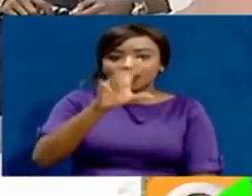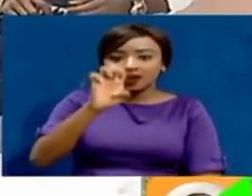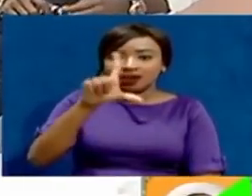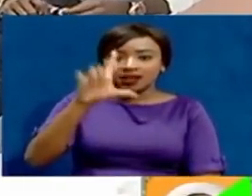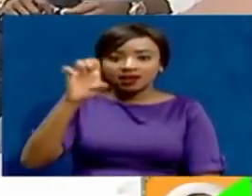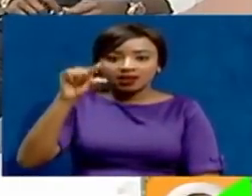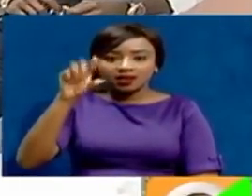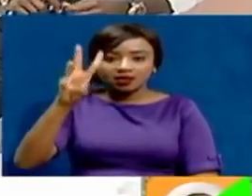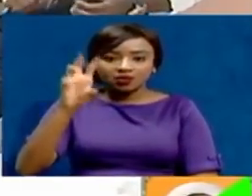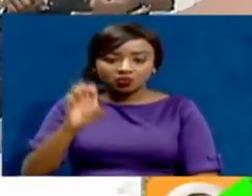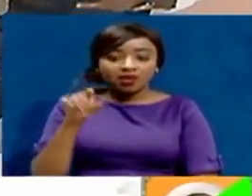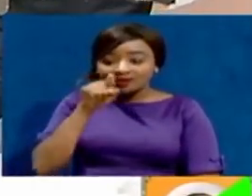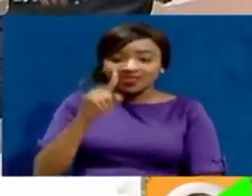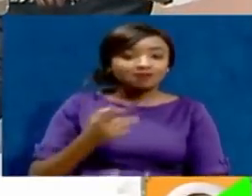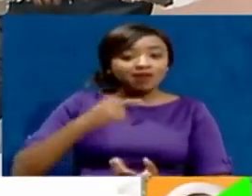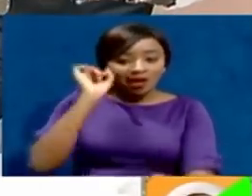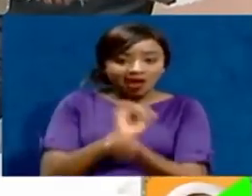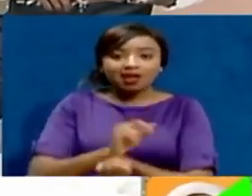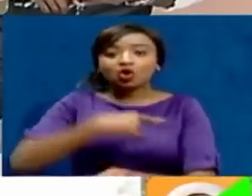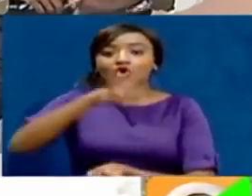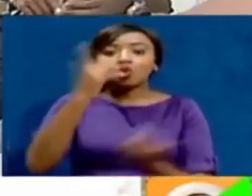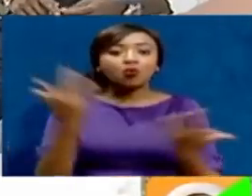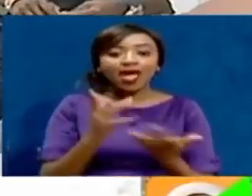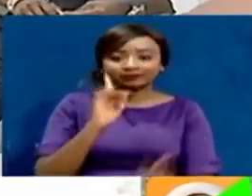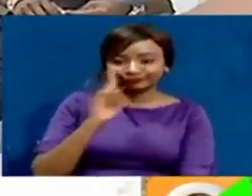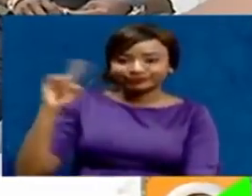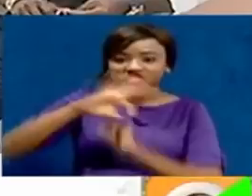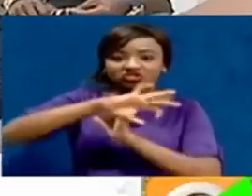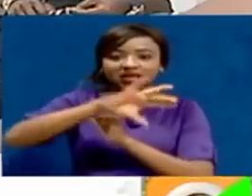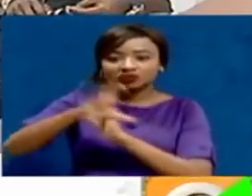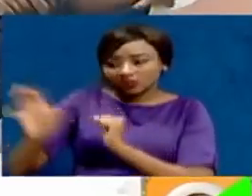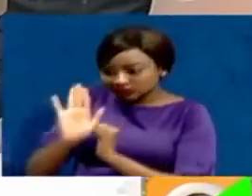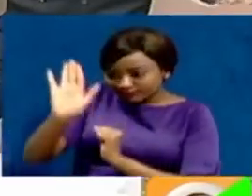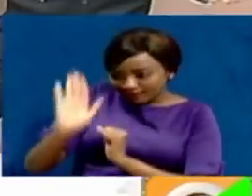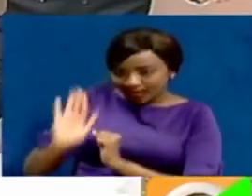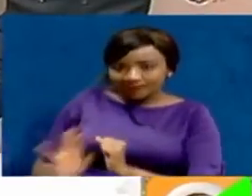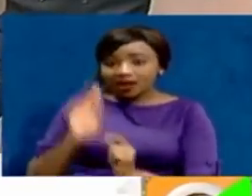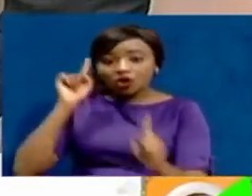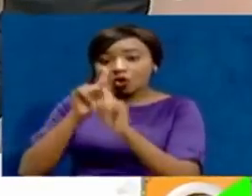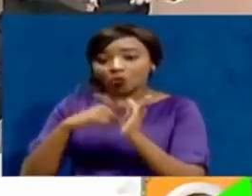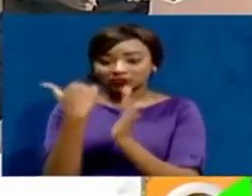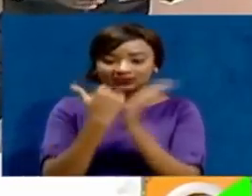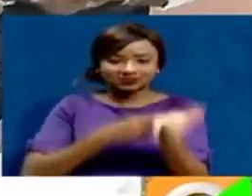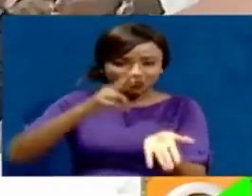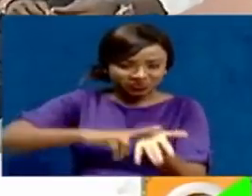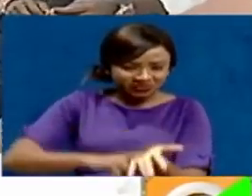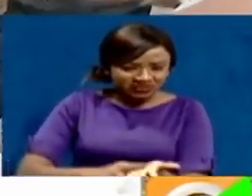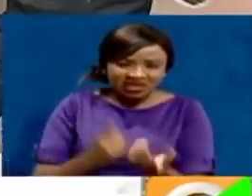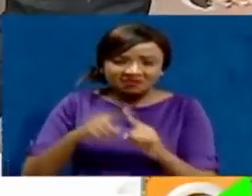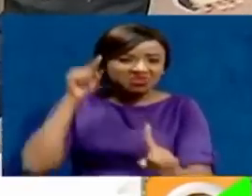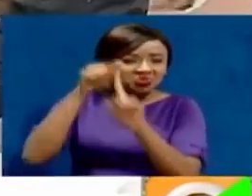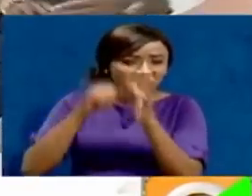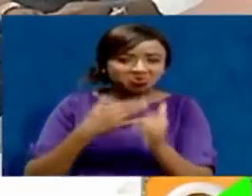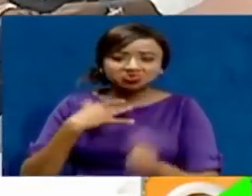record statements in police stations in Bomet, Maralal, and Mumias on various charges that their colleagues said were trumped up to keep the